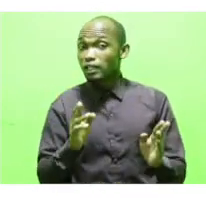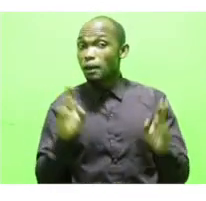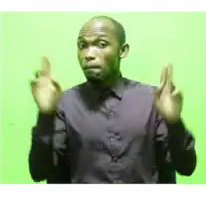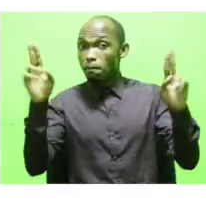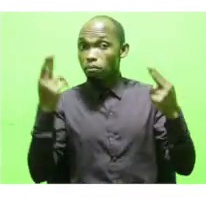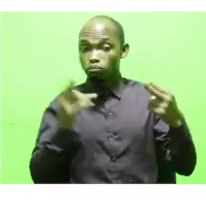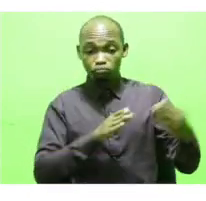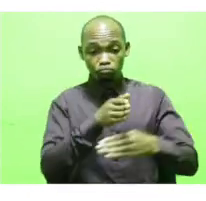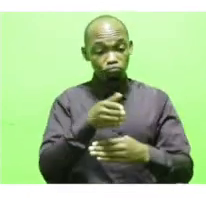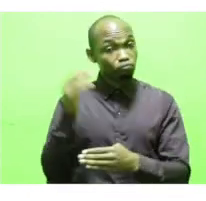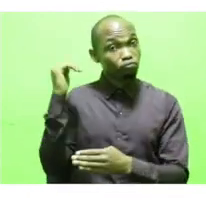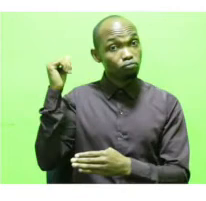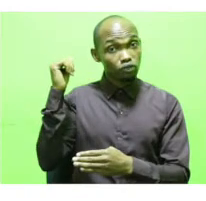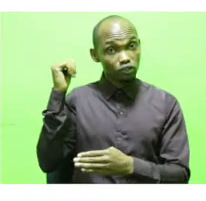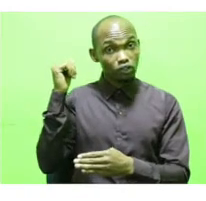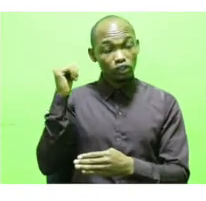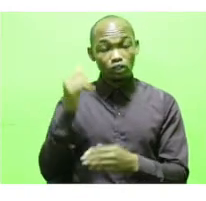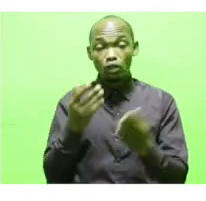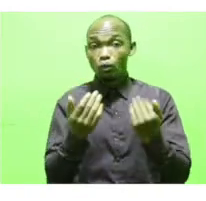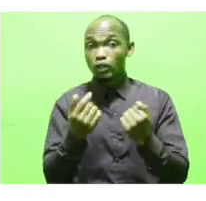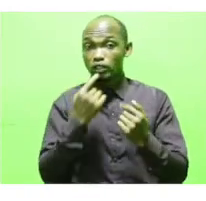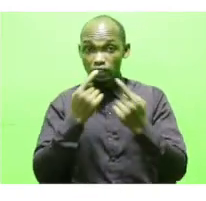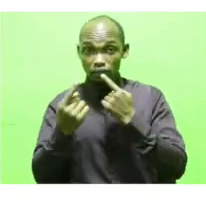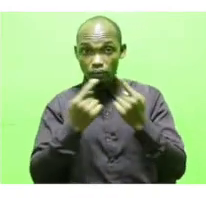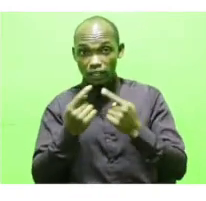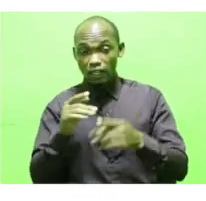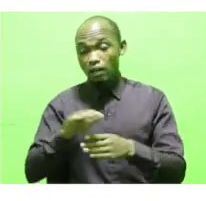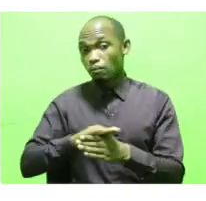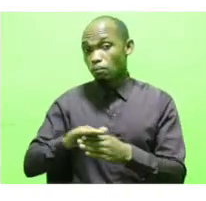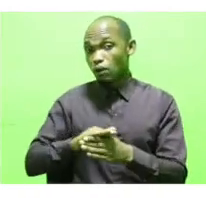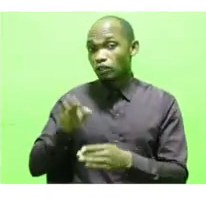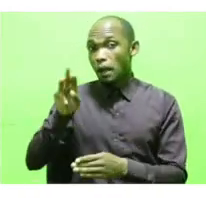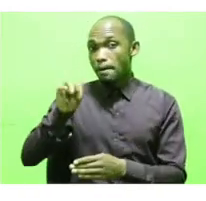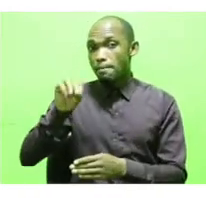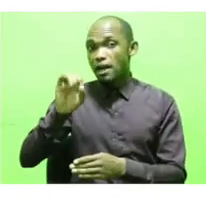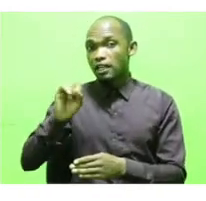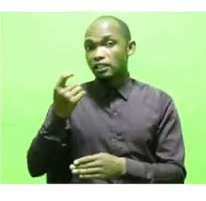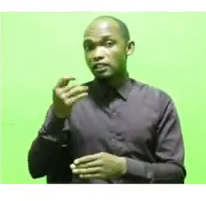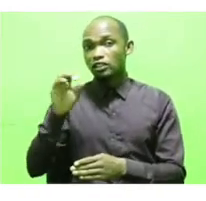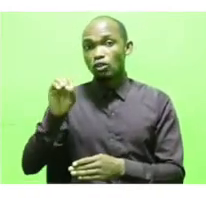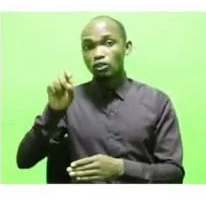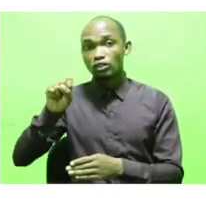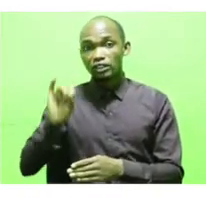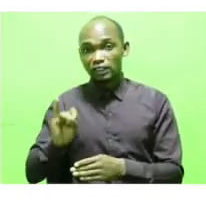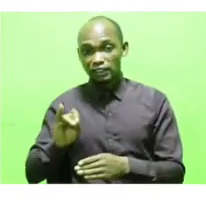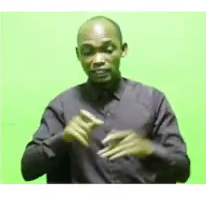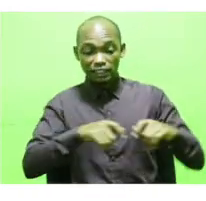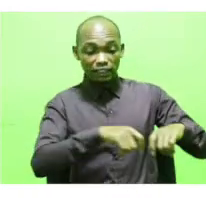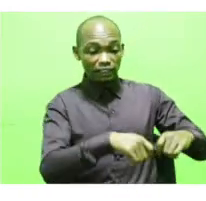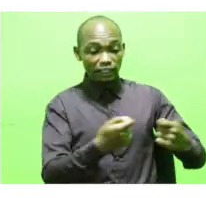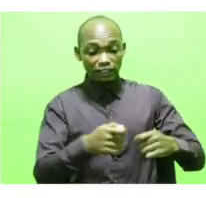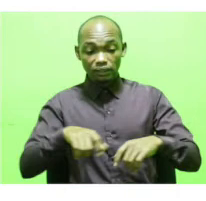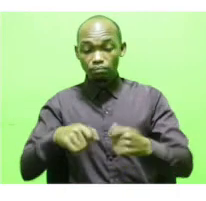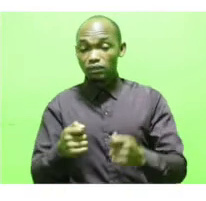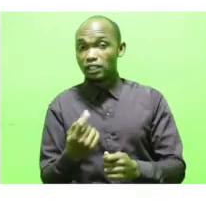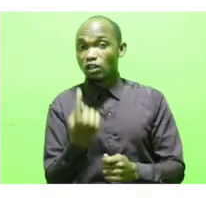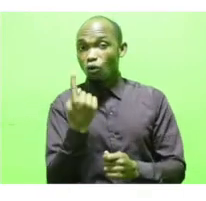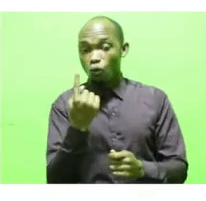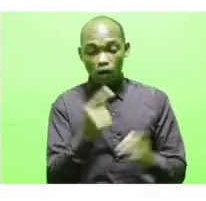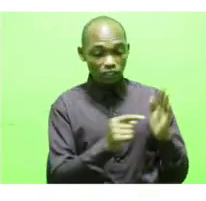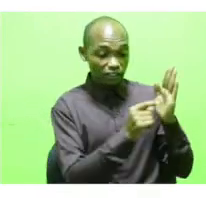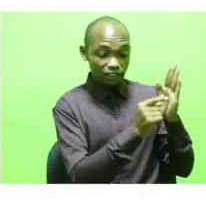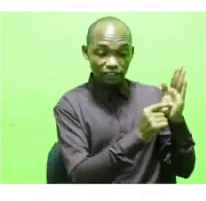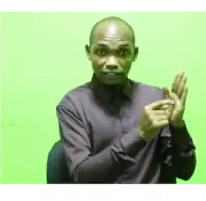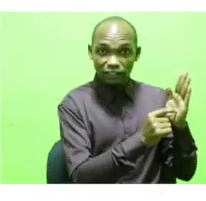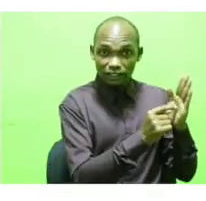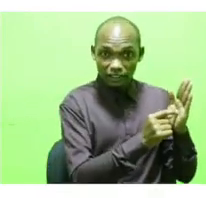sessions we have talked about meiosis. We have said that meiosis involves the splitting of one